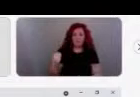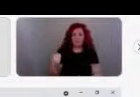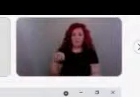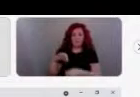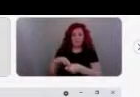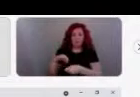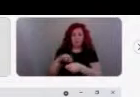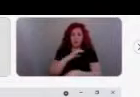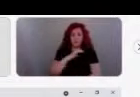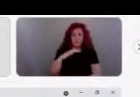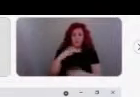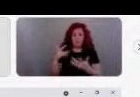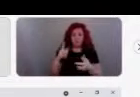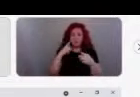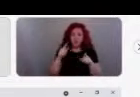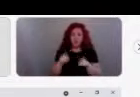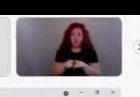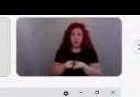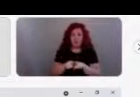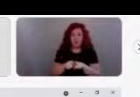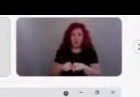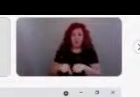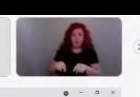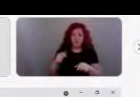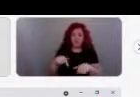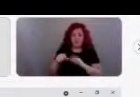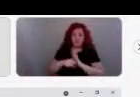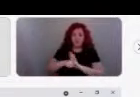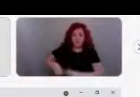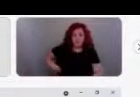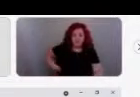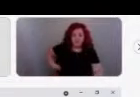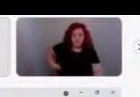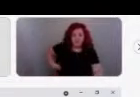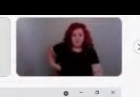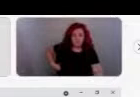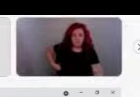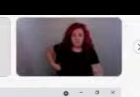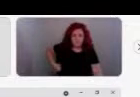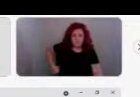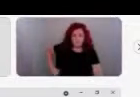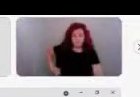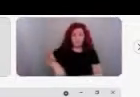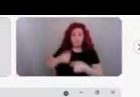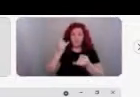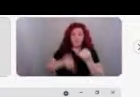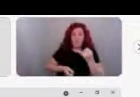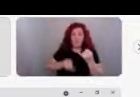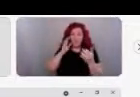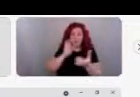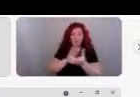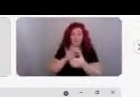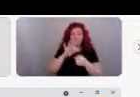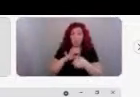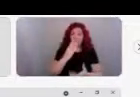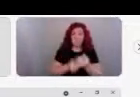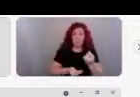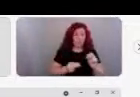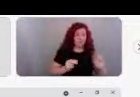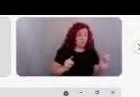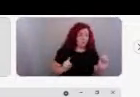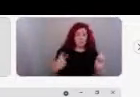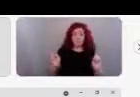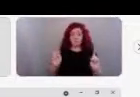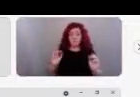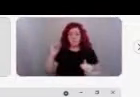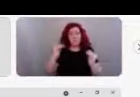agreed on earlier in this season finally i believe that voters of both parties benefit when districts are balanced if there